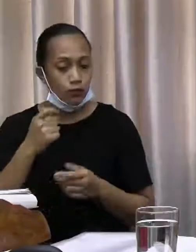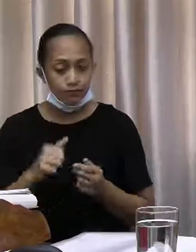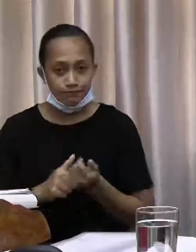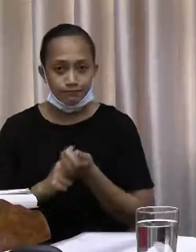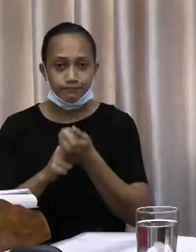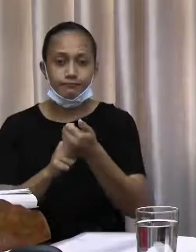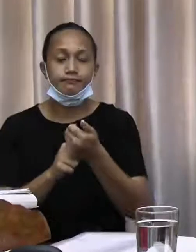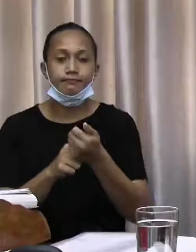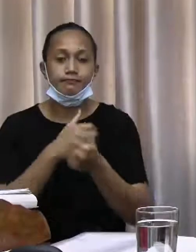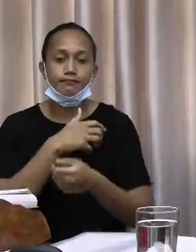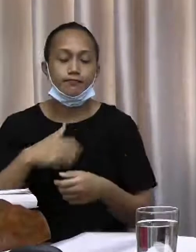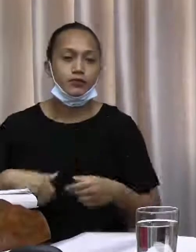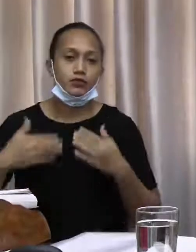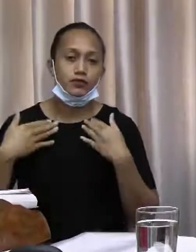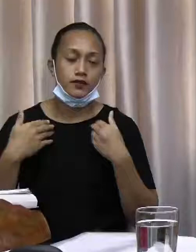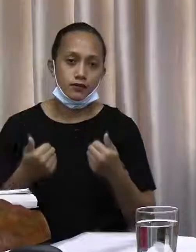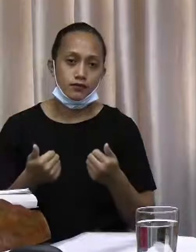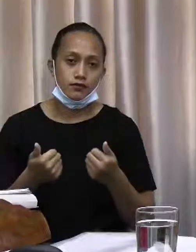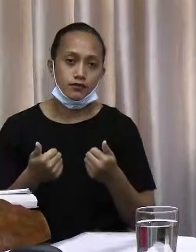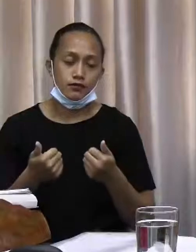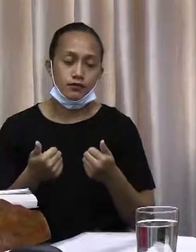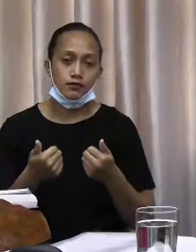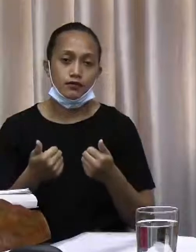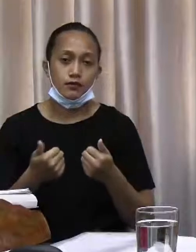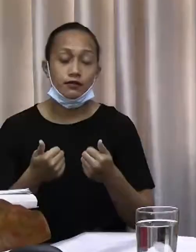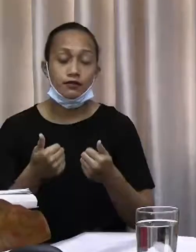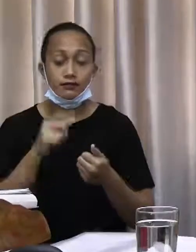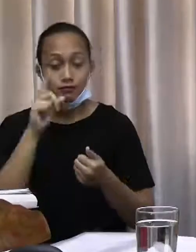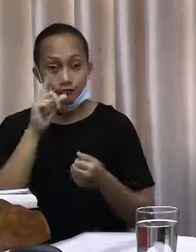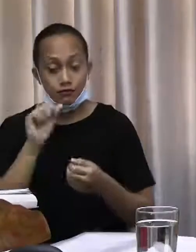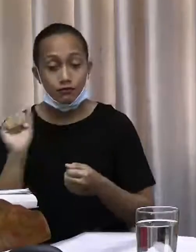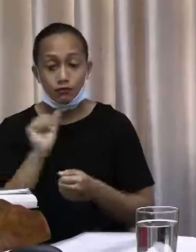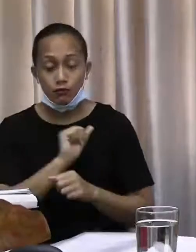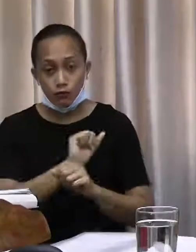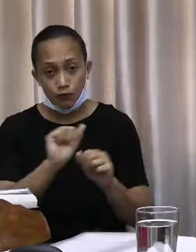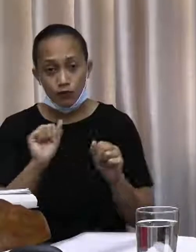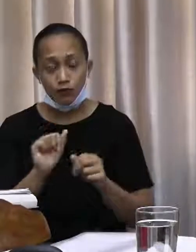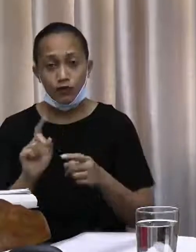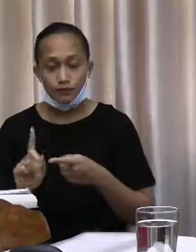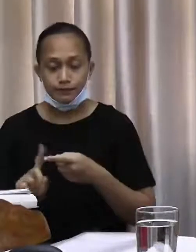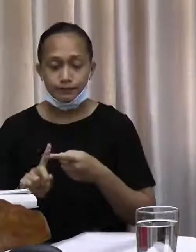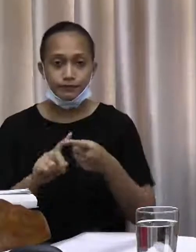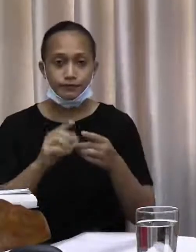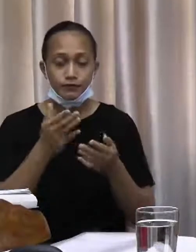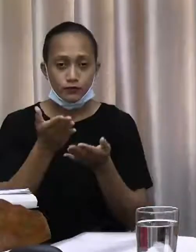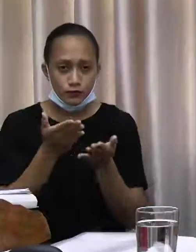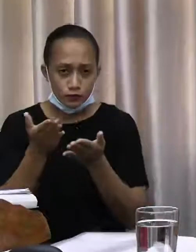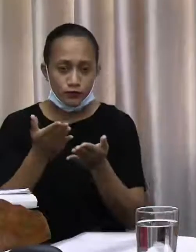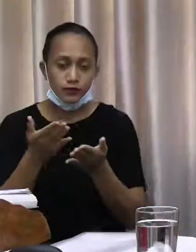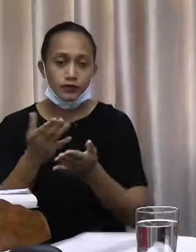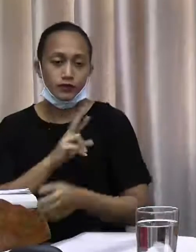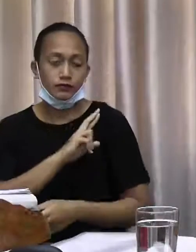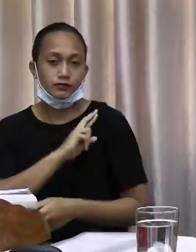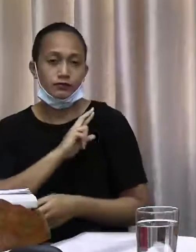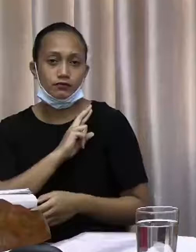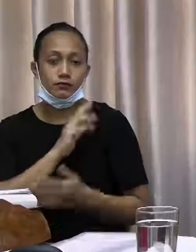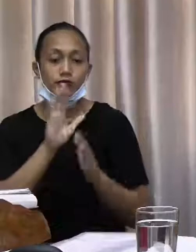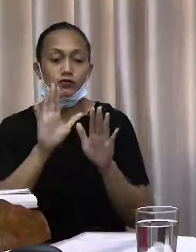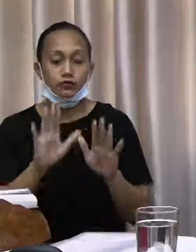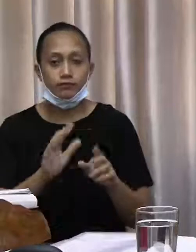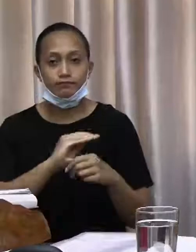our Ministry of Health to undertake all necessary health measures to contain the spread of the